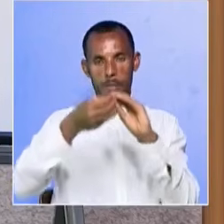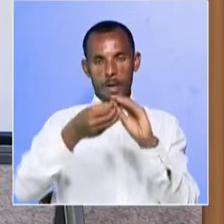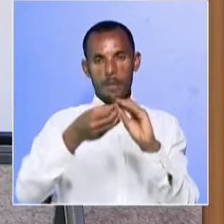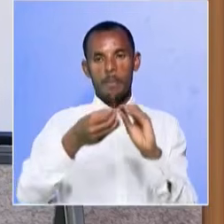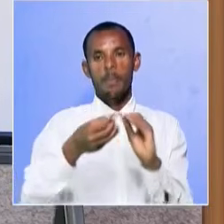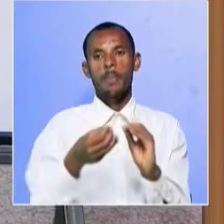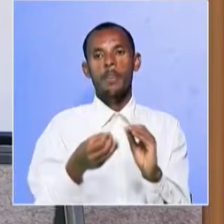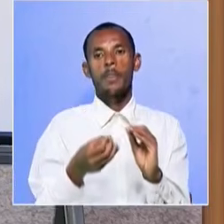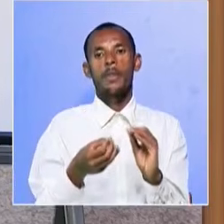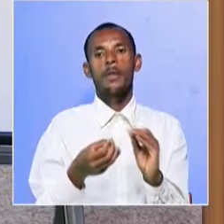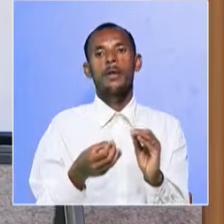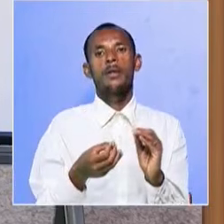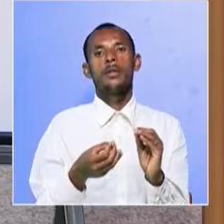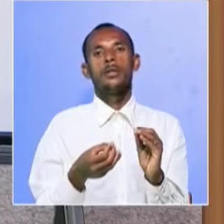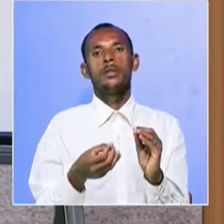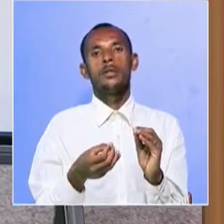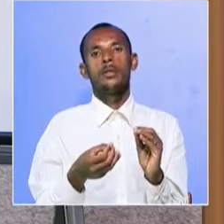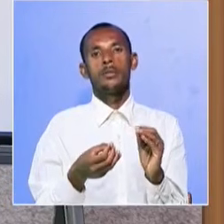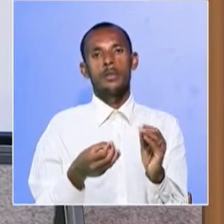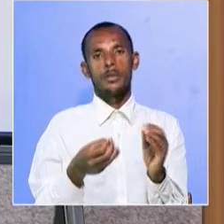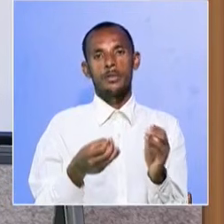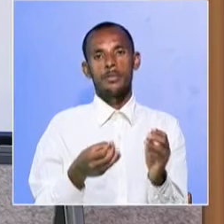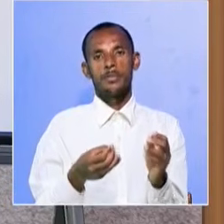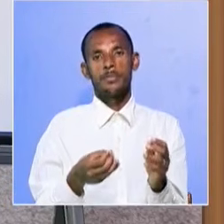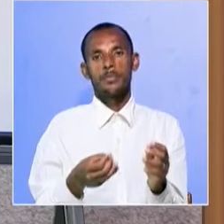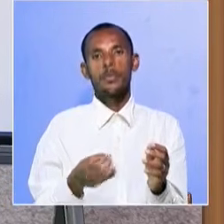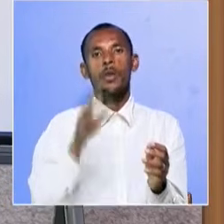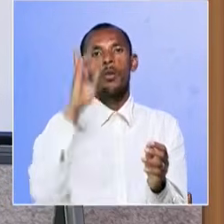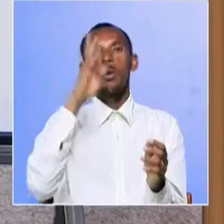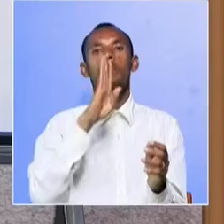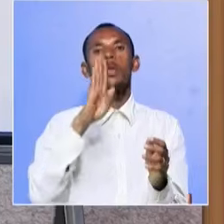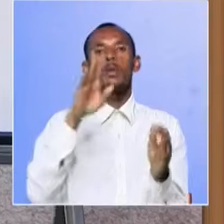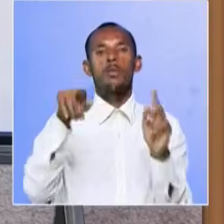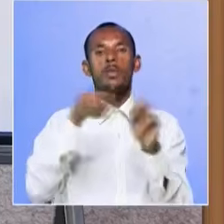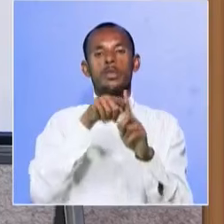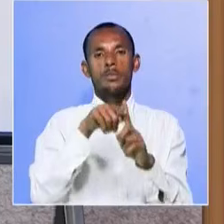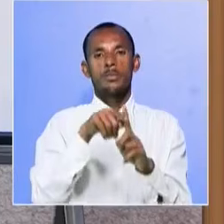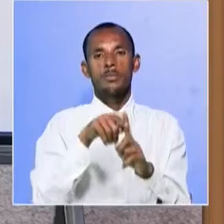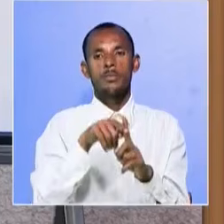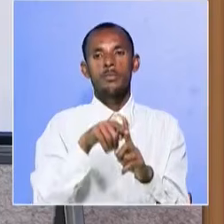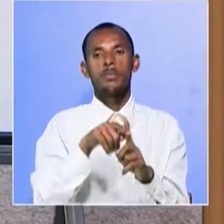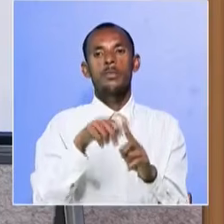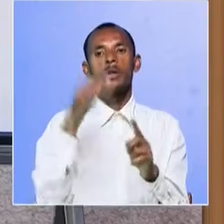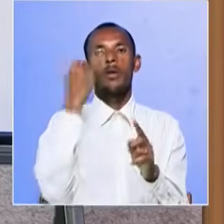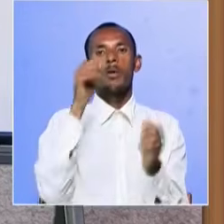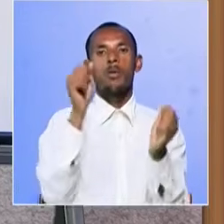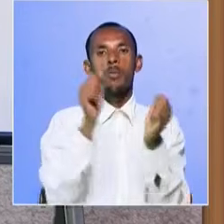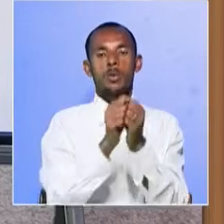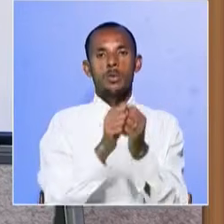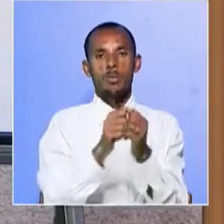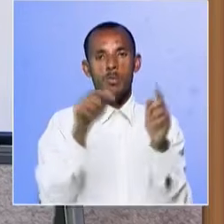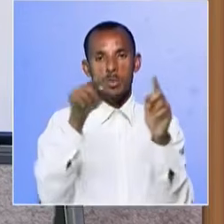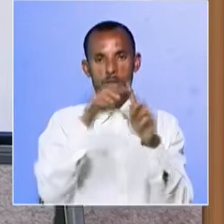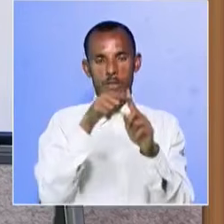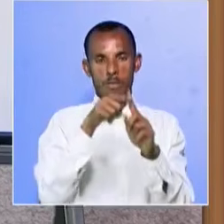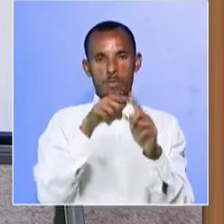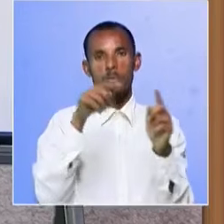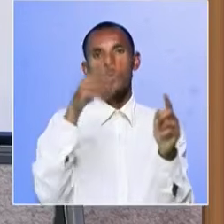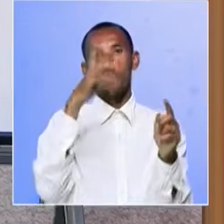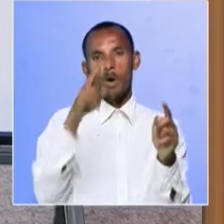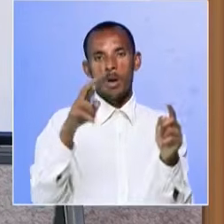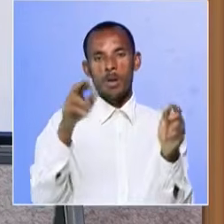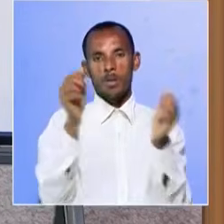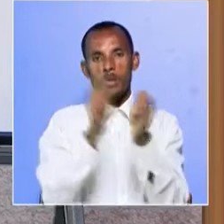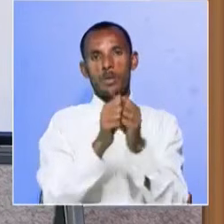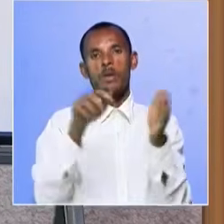the result of the product of the two rational numbers will be positive. Okay, if both of them are positive or if both